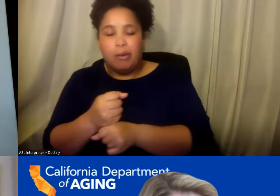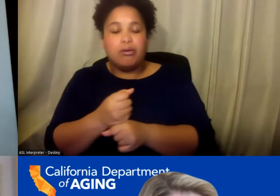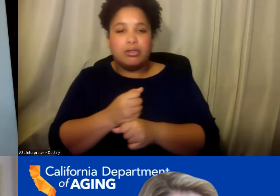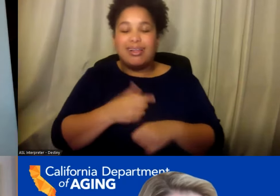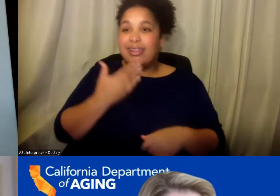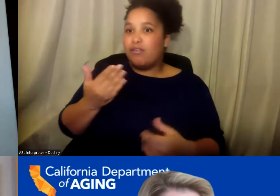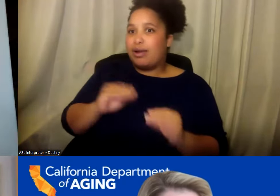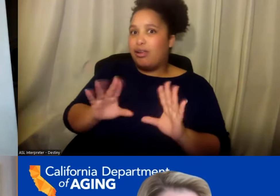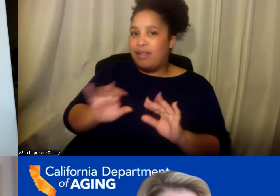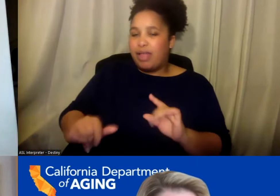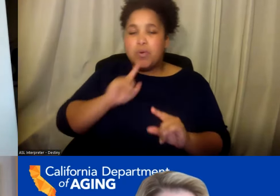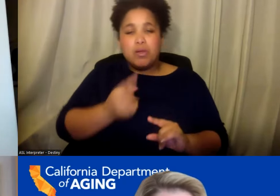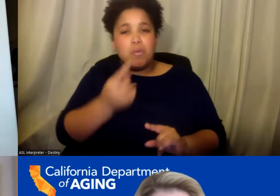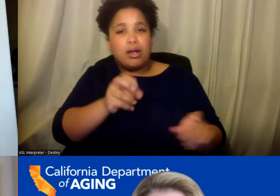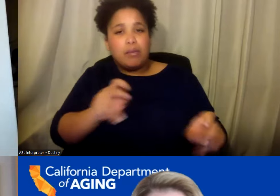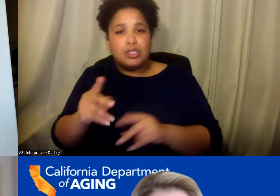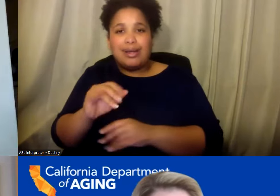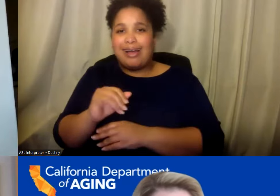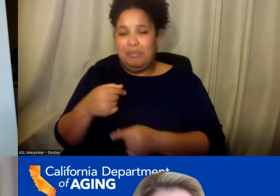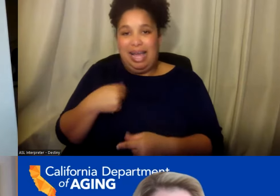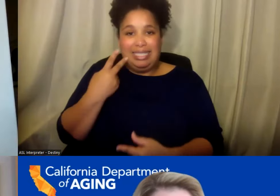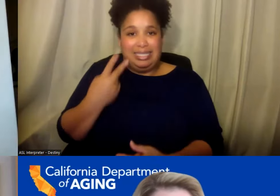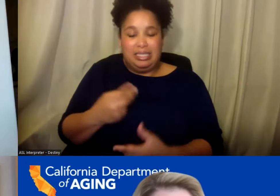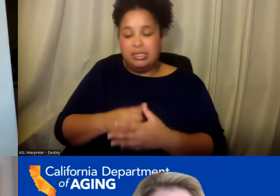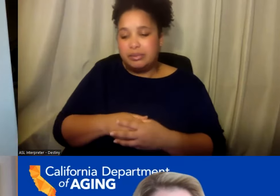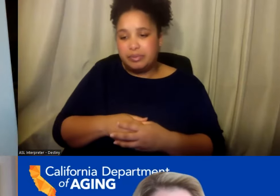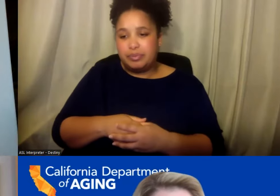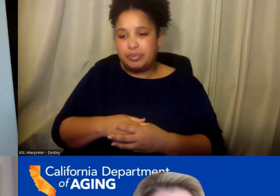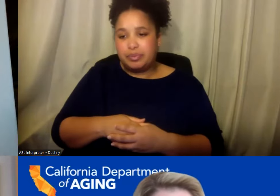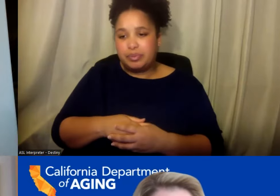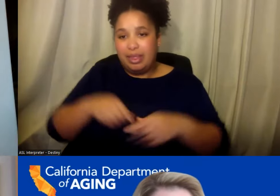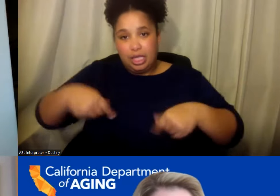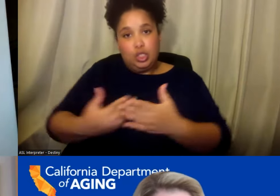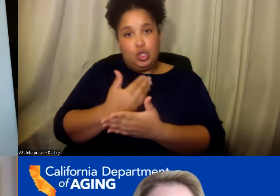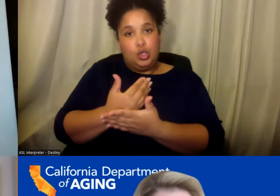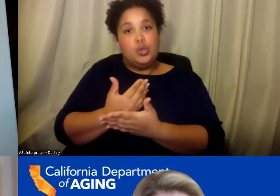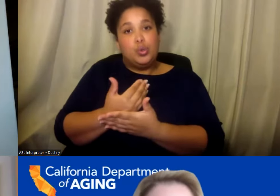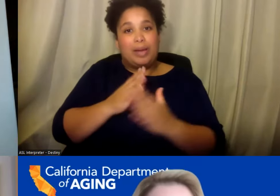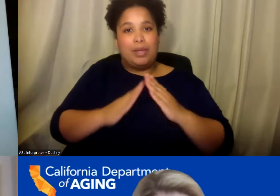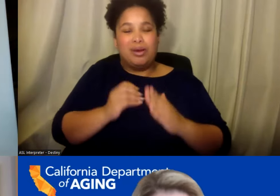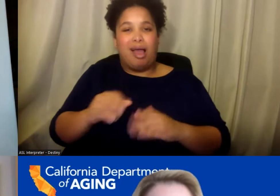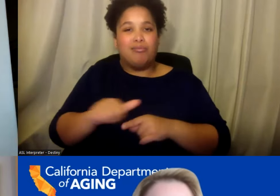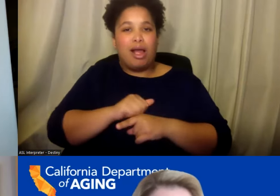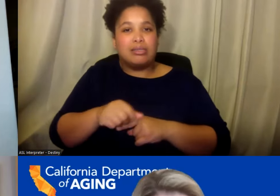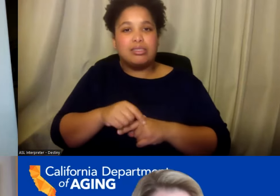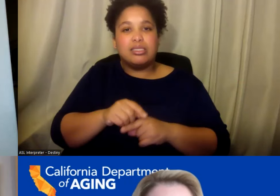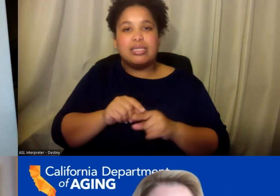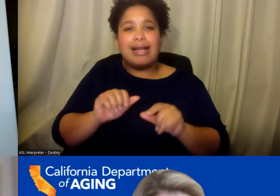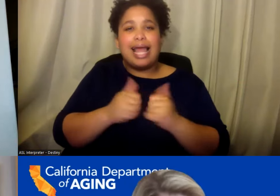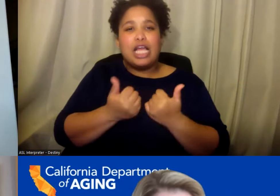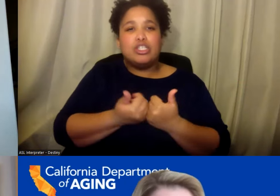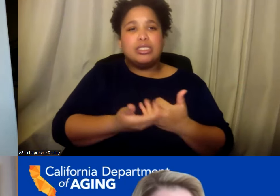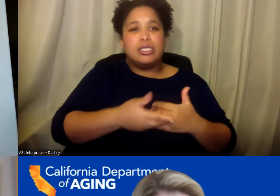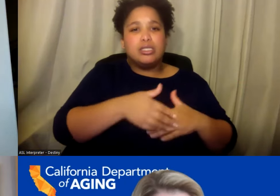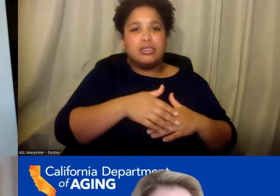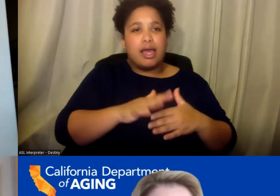one of the opportunities I see is in this new community of practice that's cross-agency, is